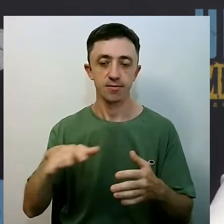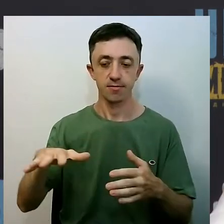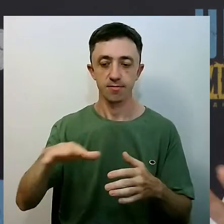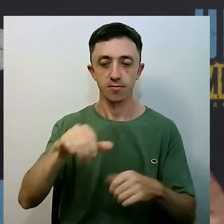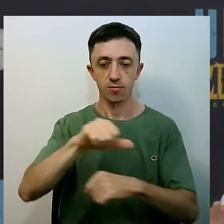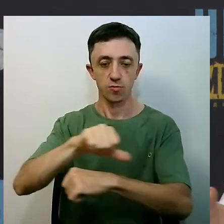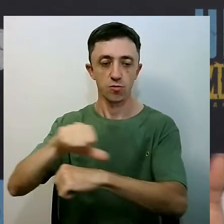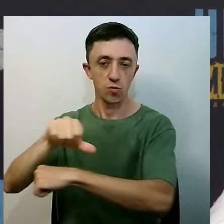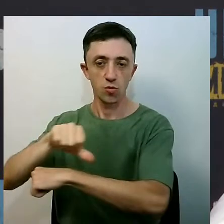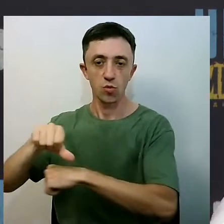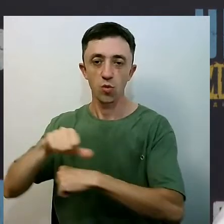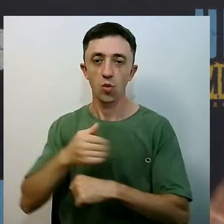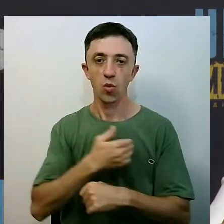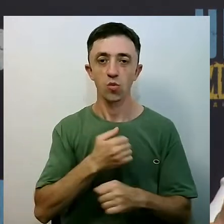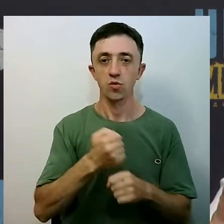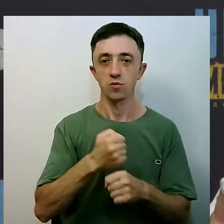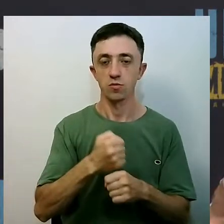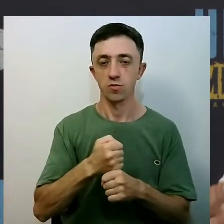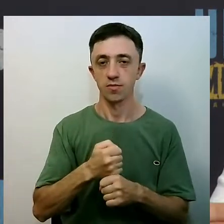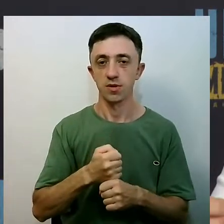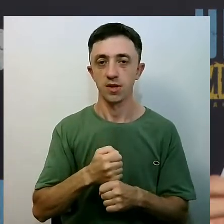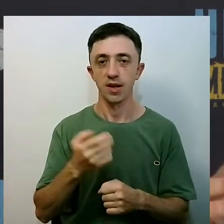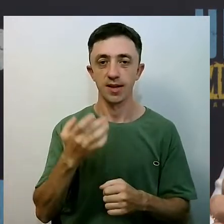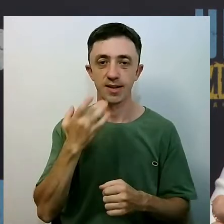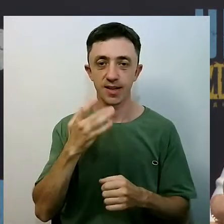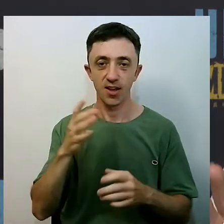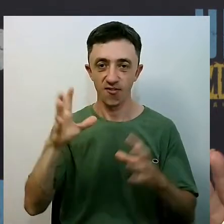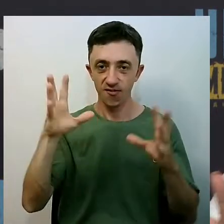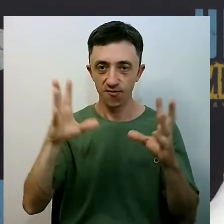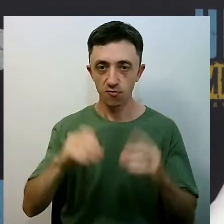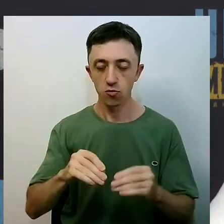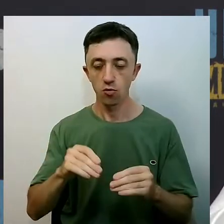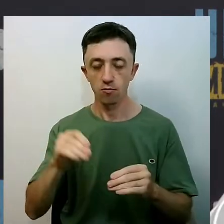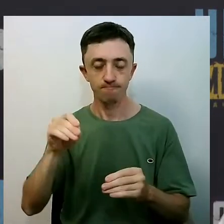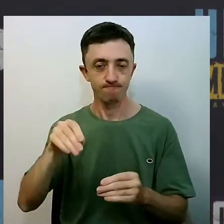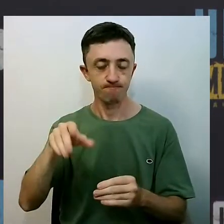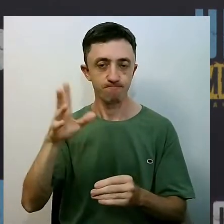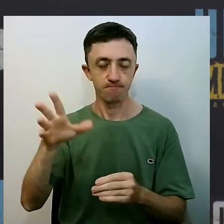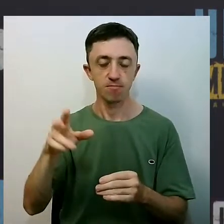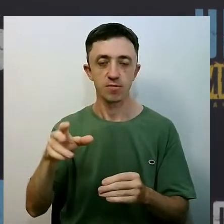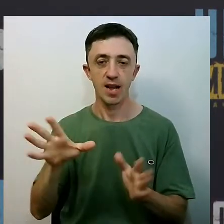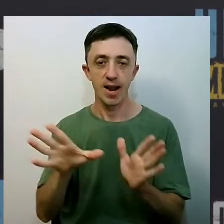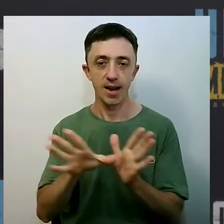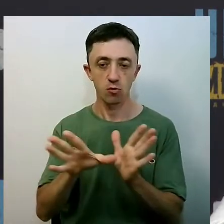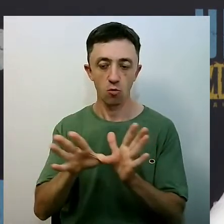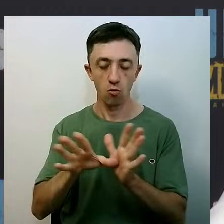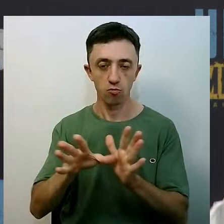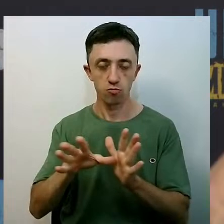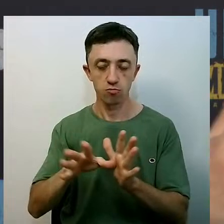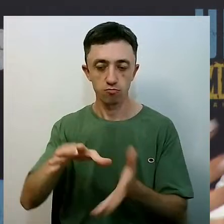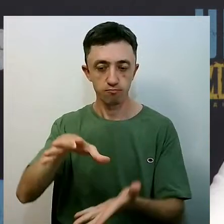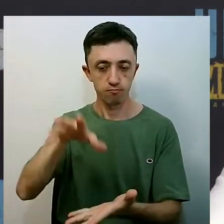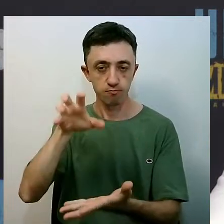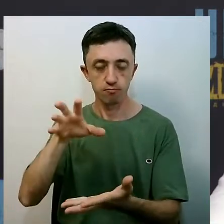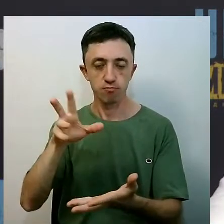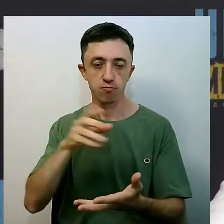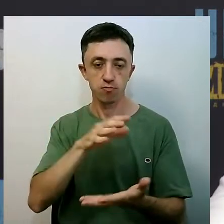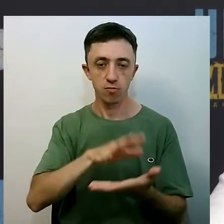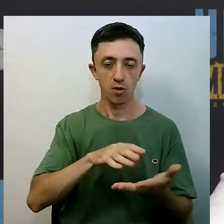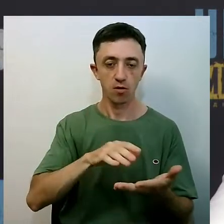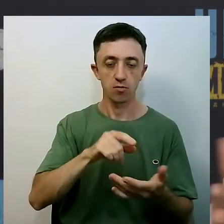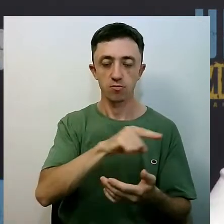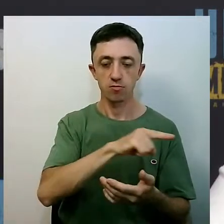This also includes zoning plan. Everything is digitized, and then it